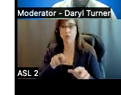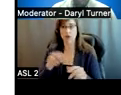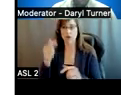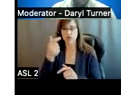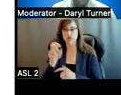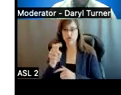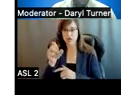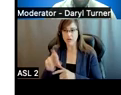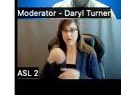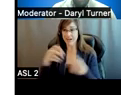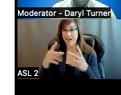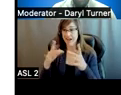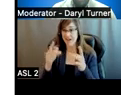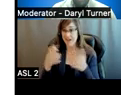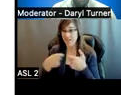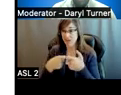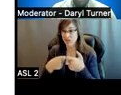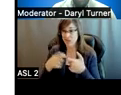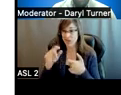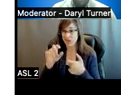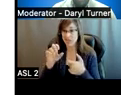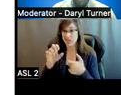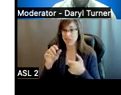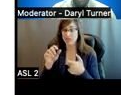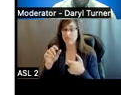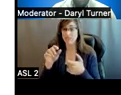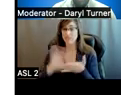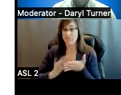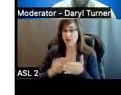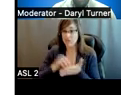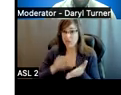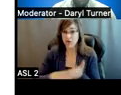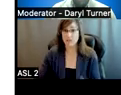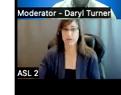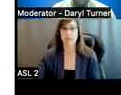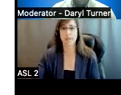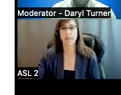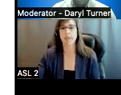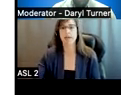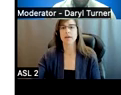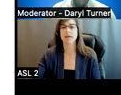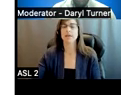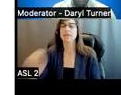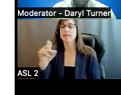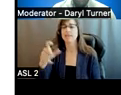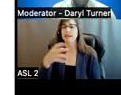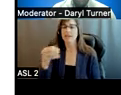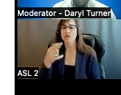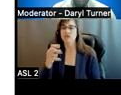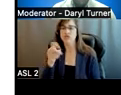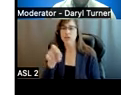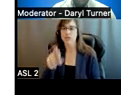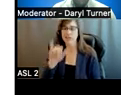records? Okay, so the Sex and Gender Administrative Supplement Program, which we